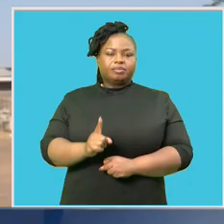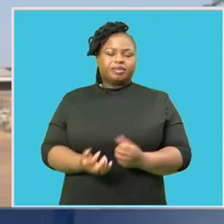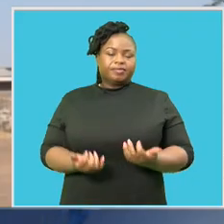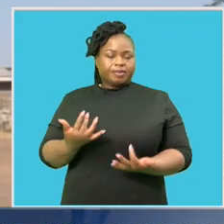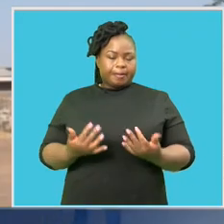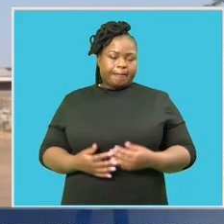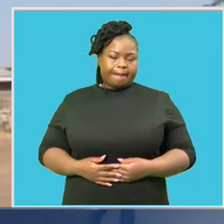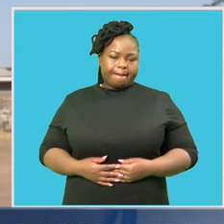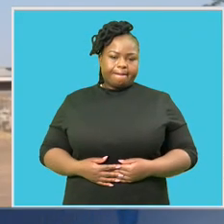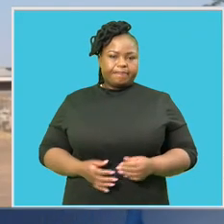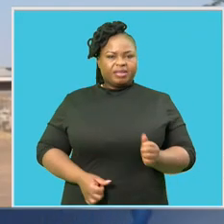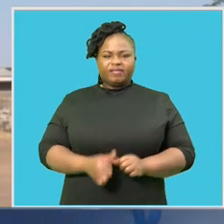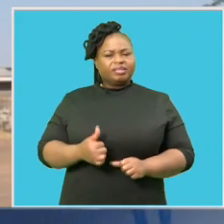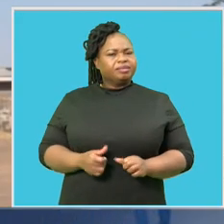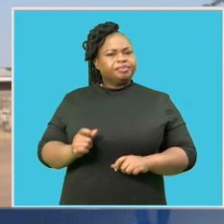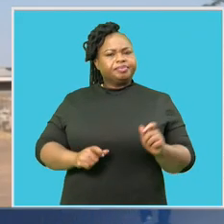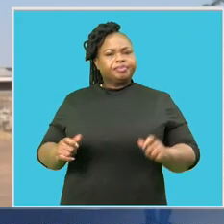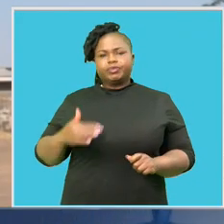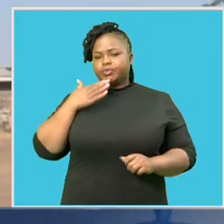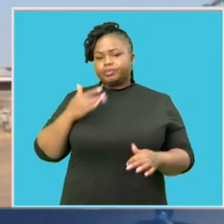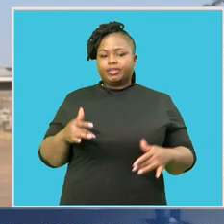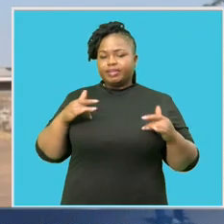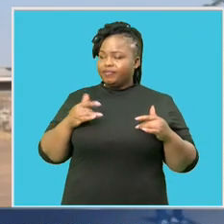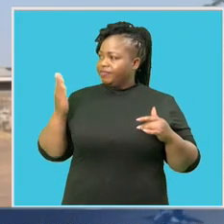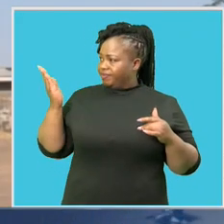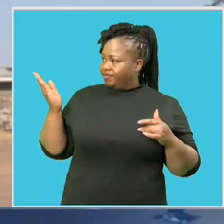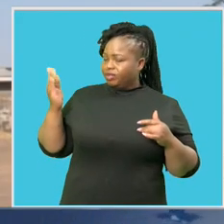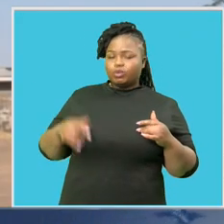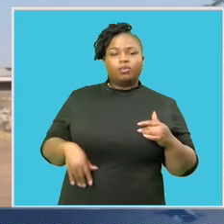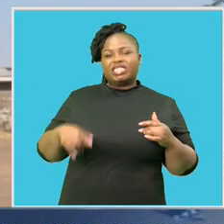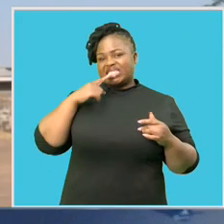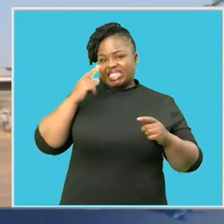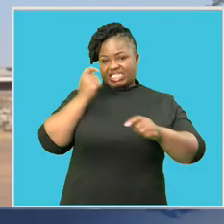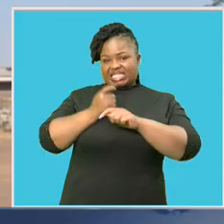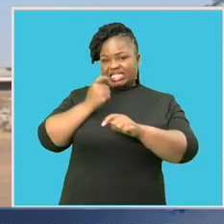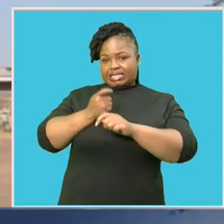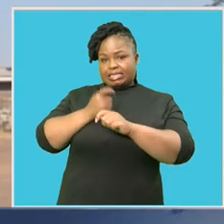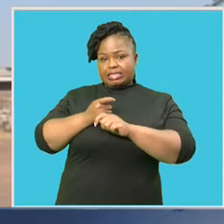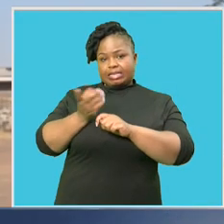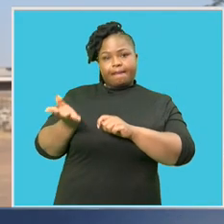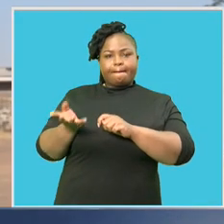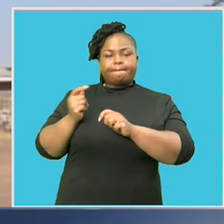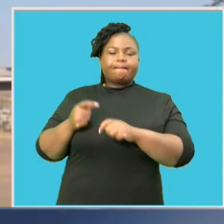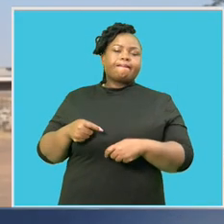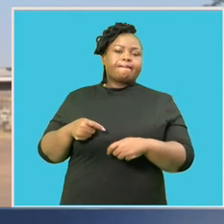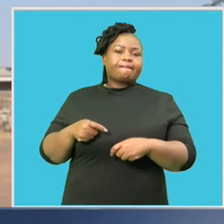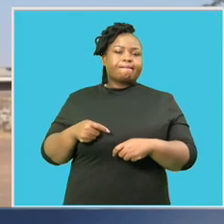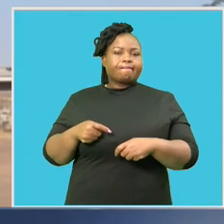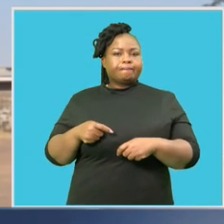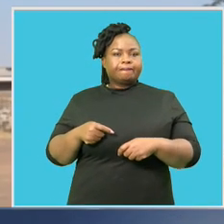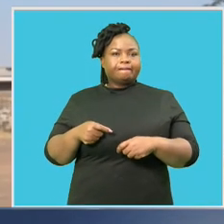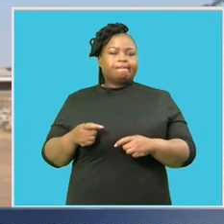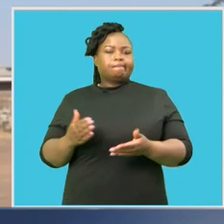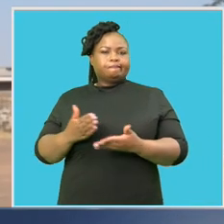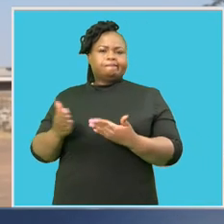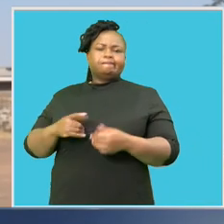Into yokuqala, like abantu abahlala mhlawumbe ezindaweni lezi ezi-informal settlement, for instance emikhukhu